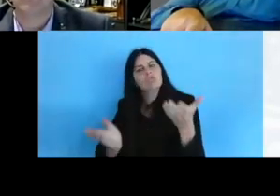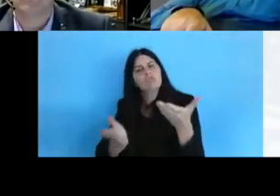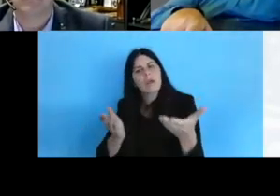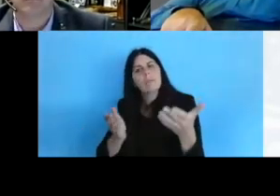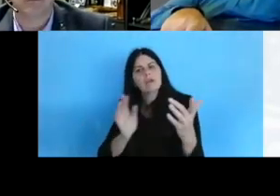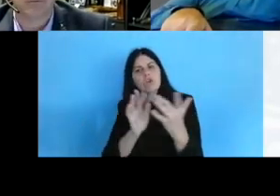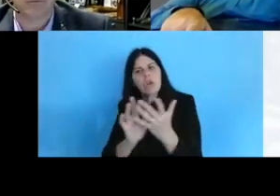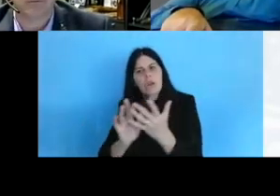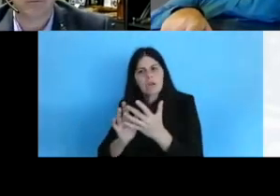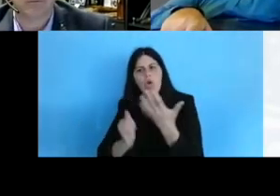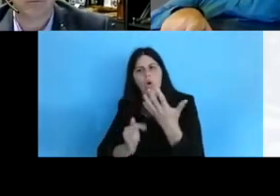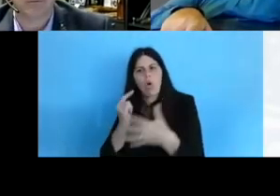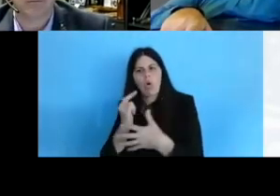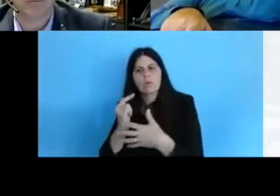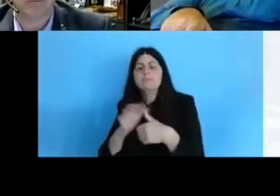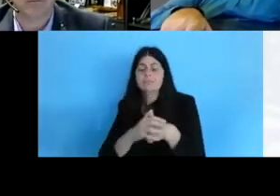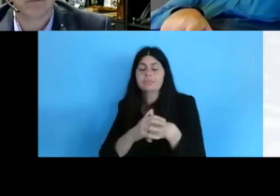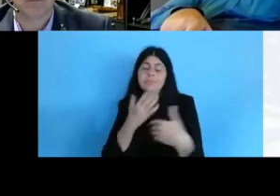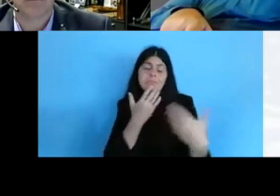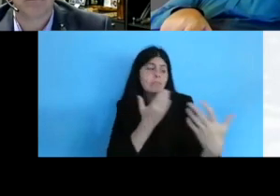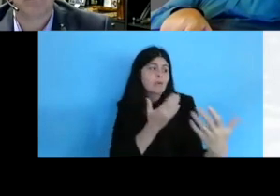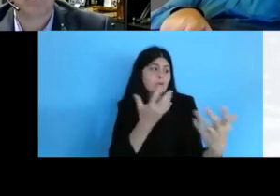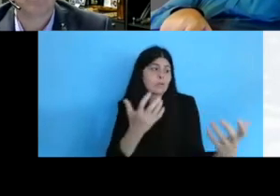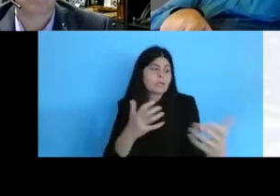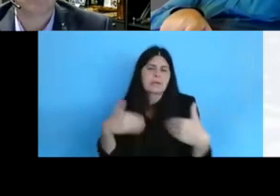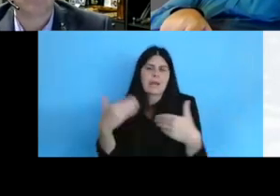on now to our next slide.